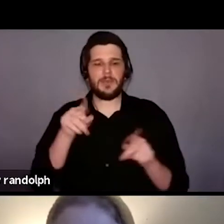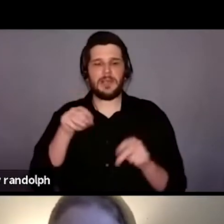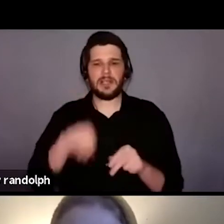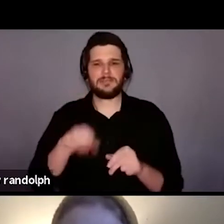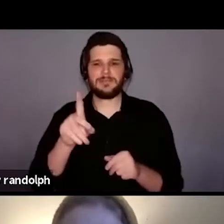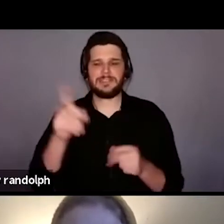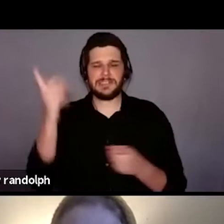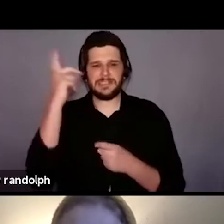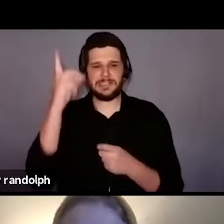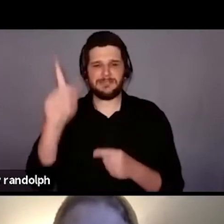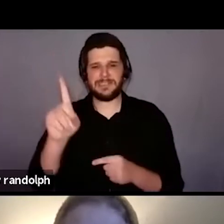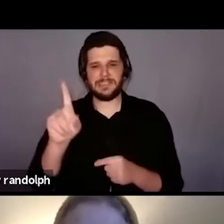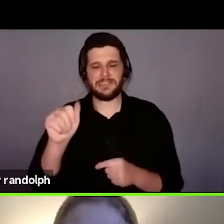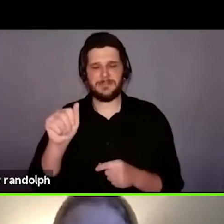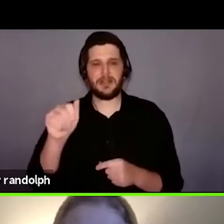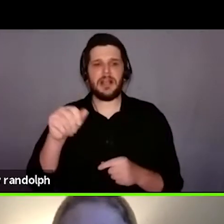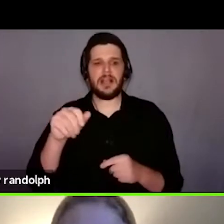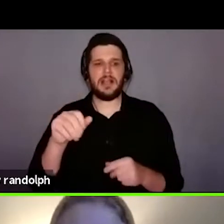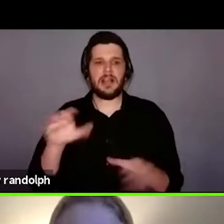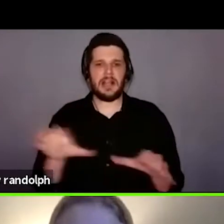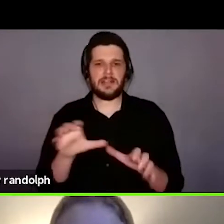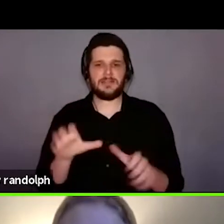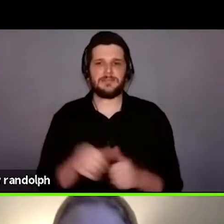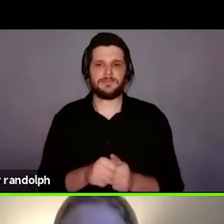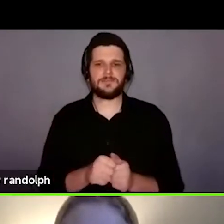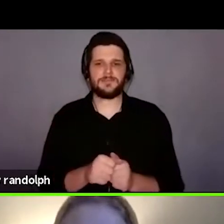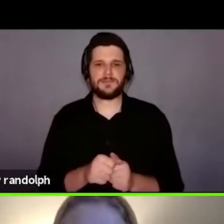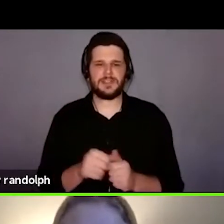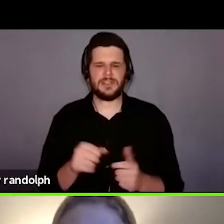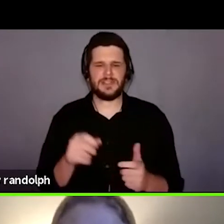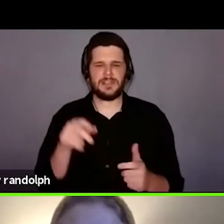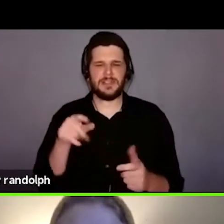is a support role. And absolutely,